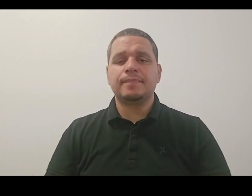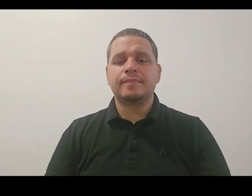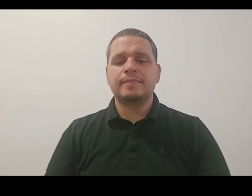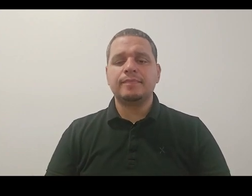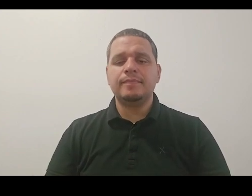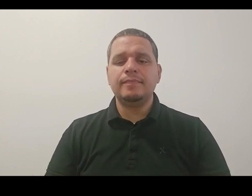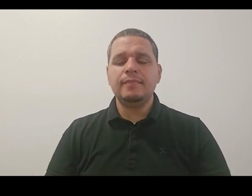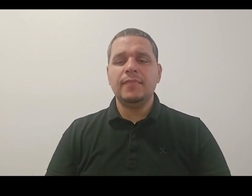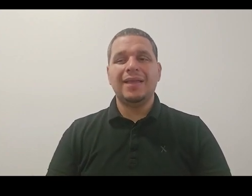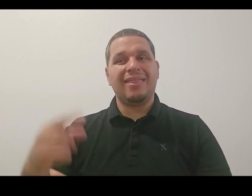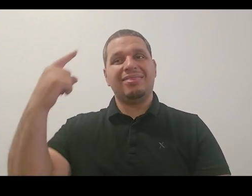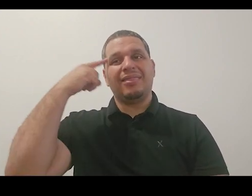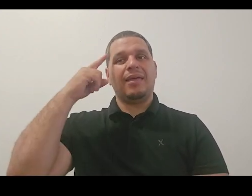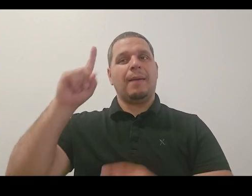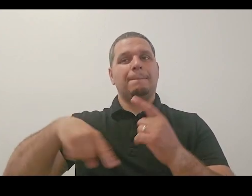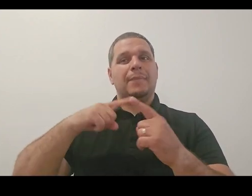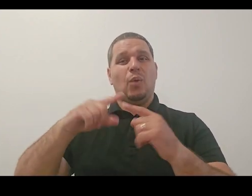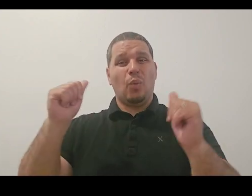think about